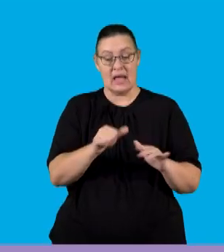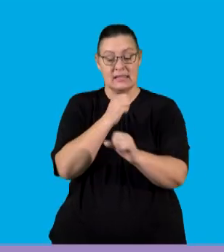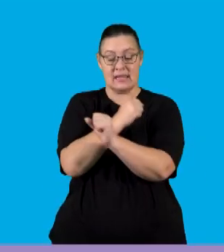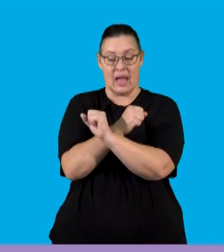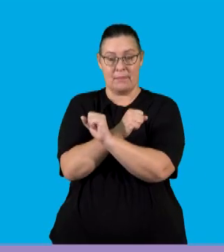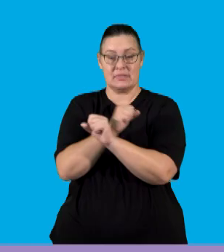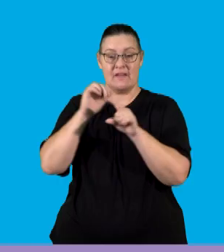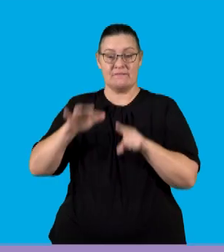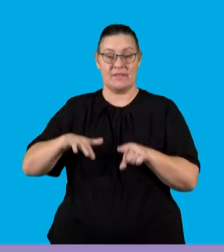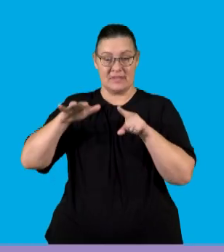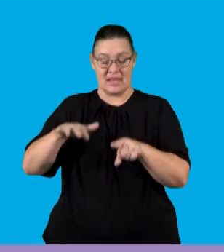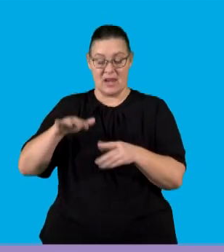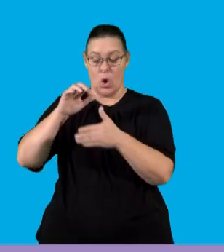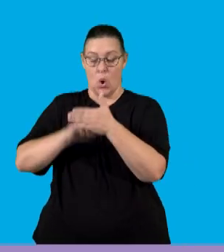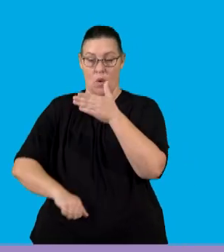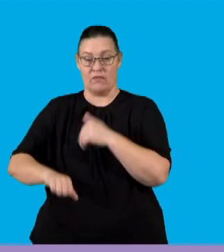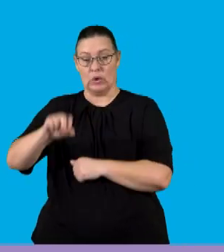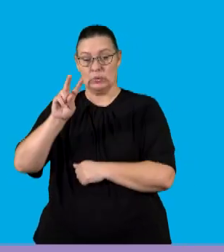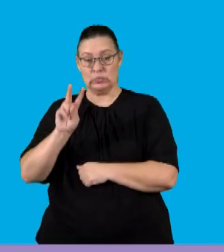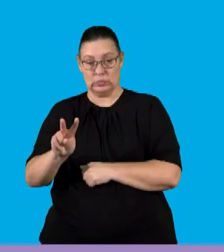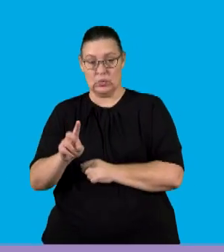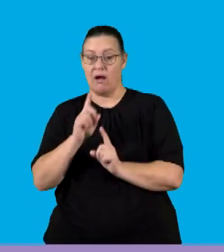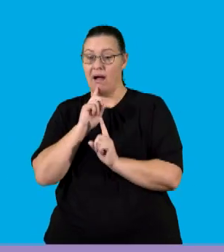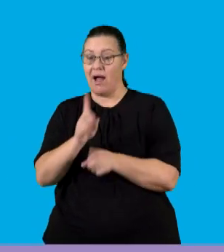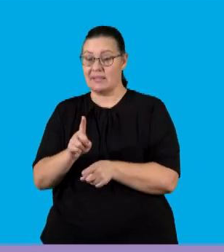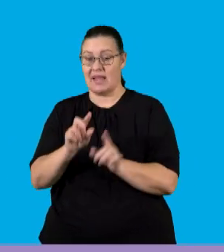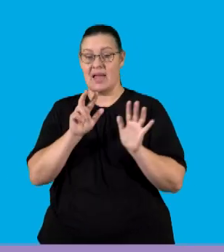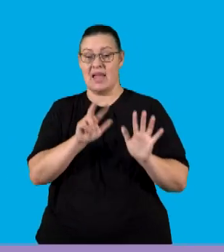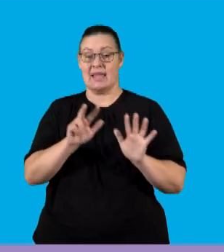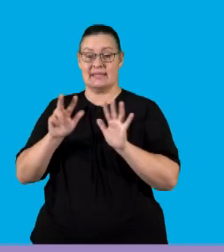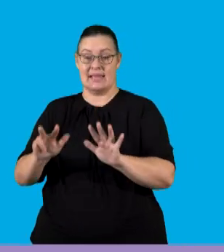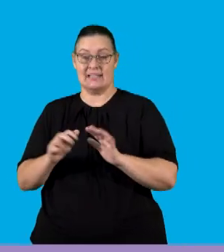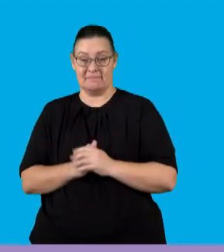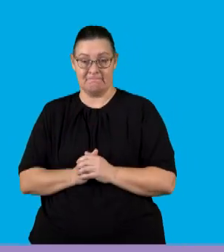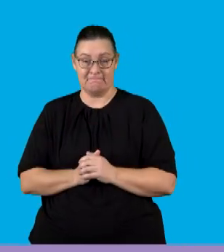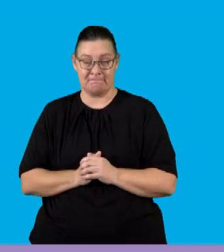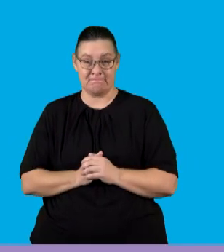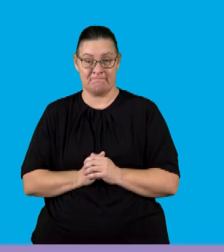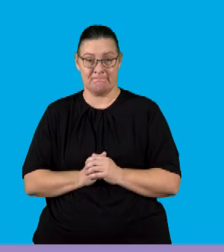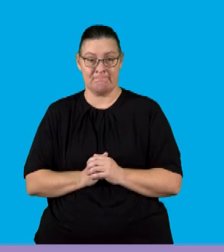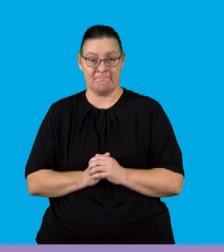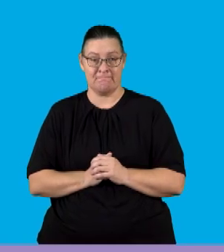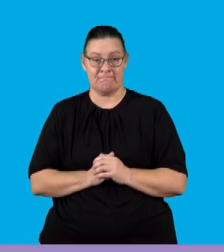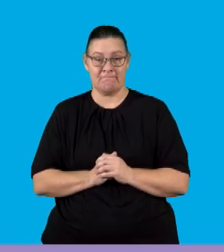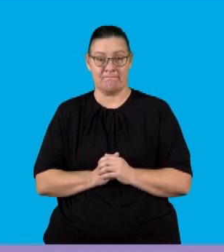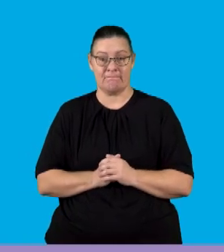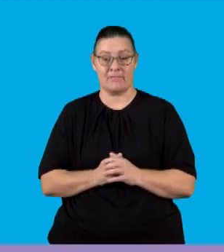by 15, and then when we subtract 2, that is going to give us an answer of